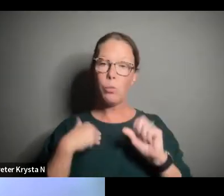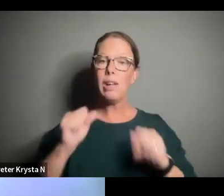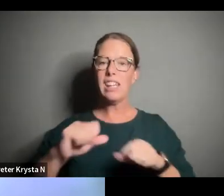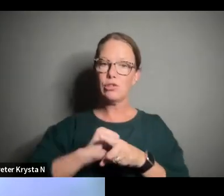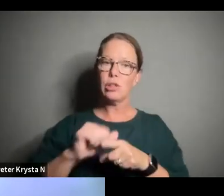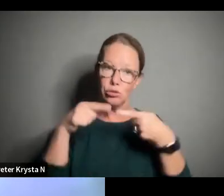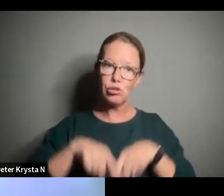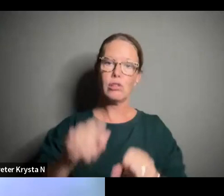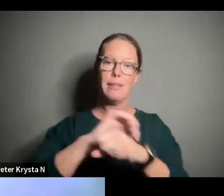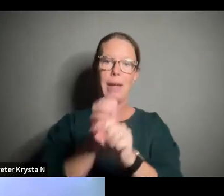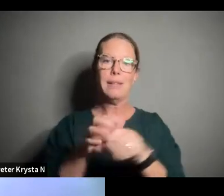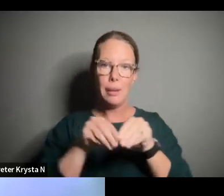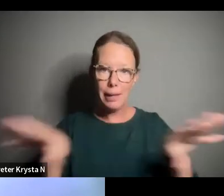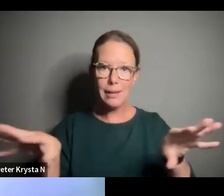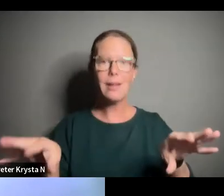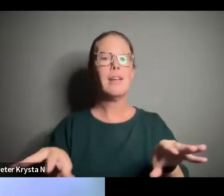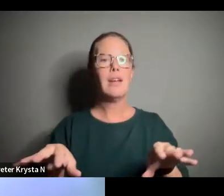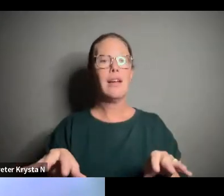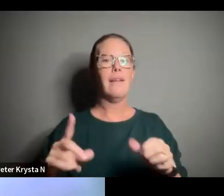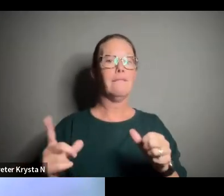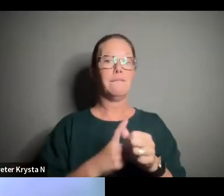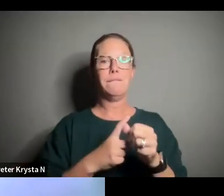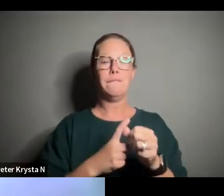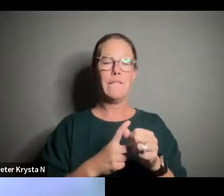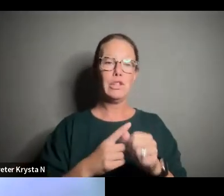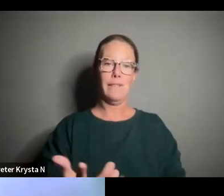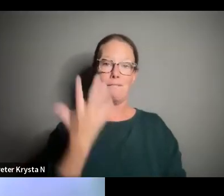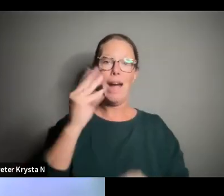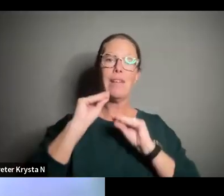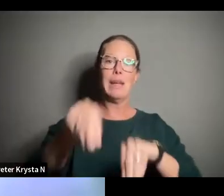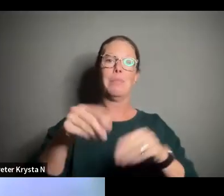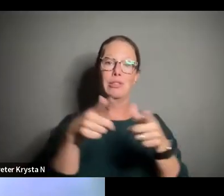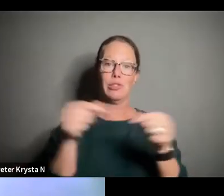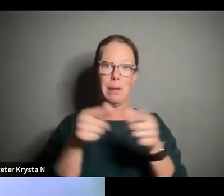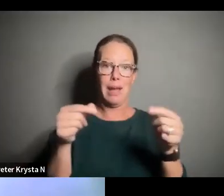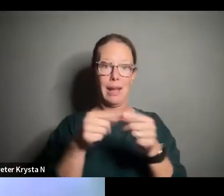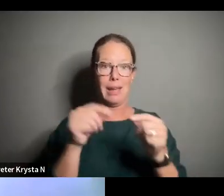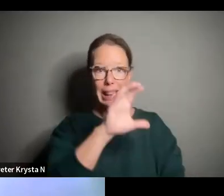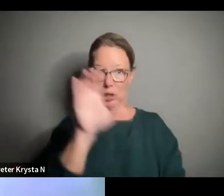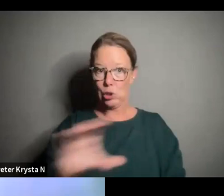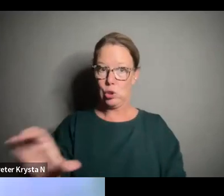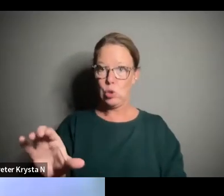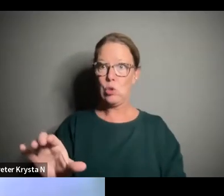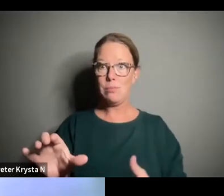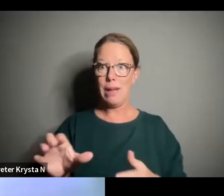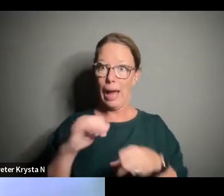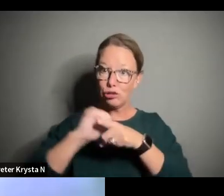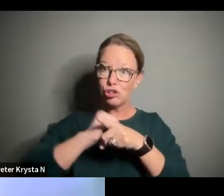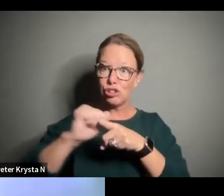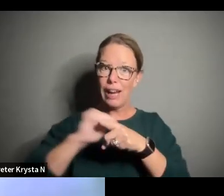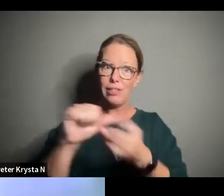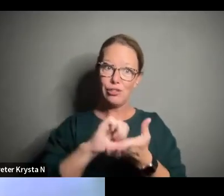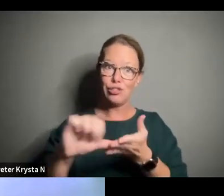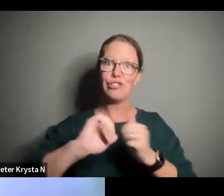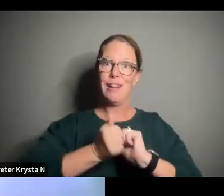the pandemic, we did the first 5 implants in Japan, where I over a Zoom like this, I trained the surgeons on how to do